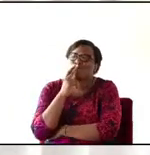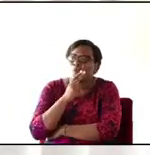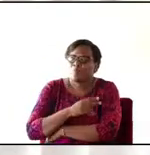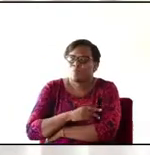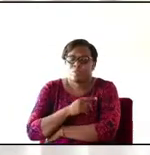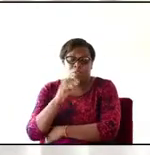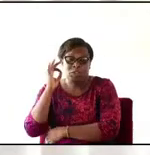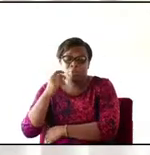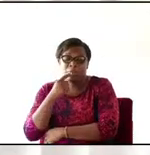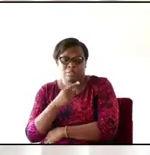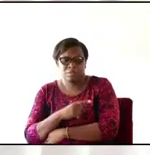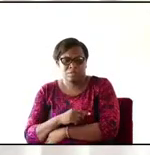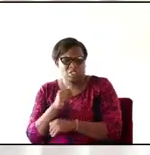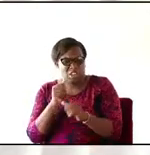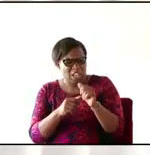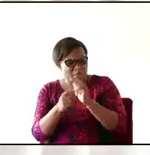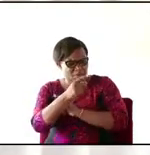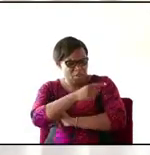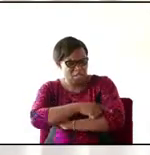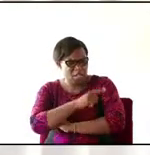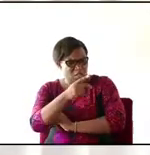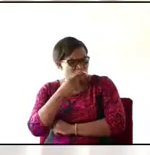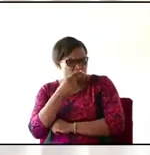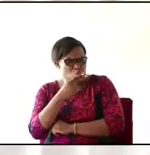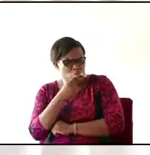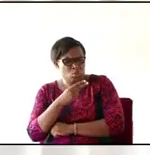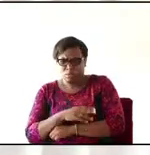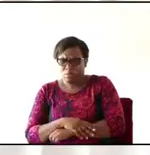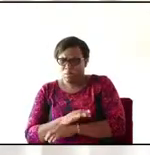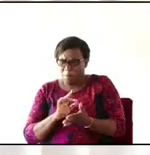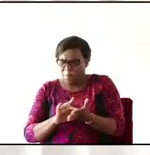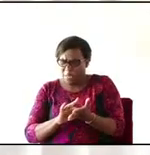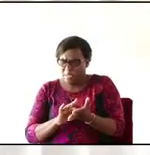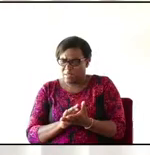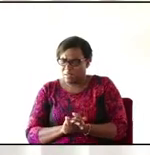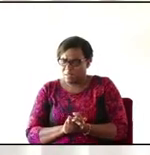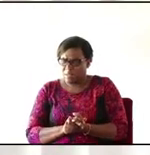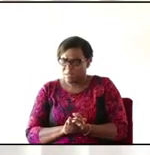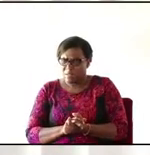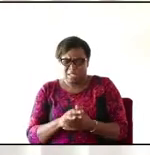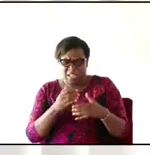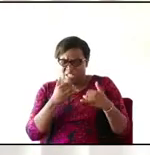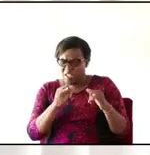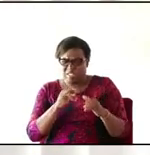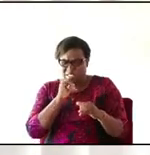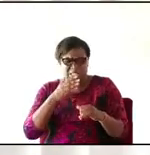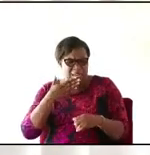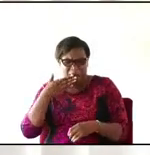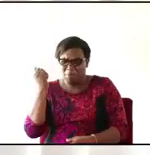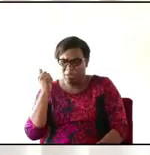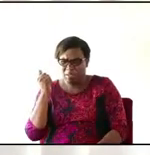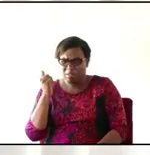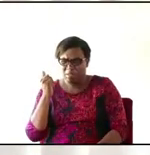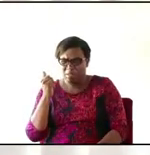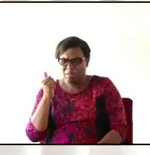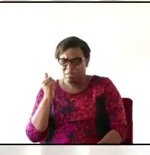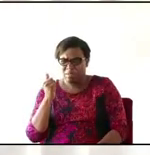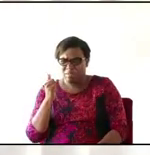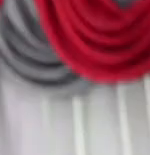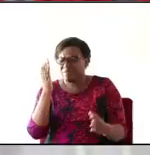said, "You're telling me that every day you take this medicine and you're still not getting better because you're taking the medicine